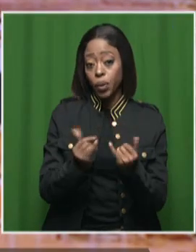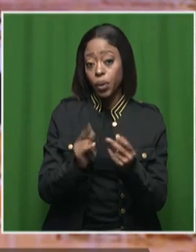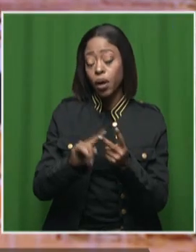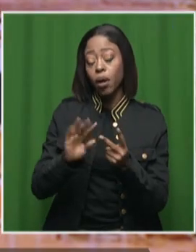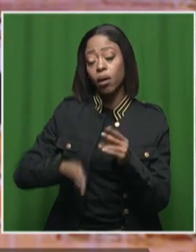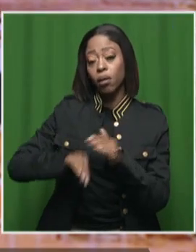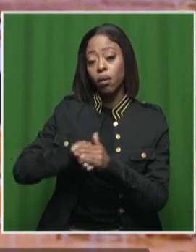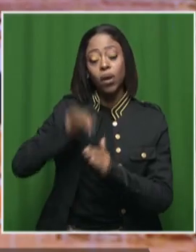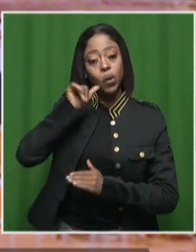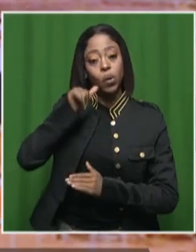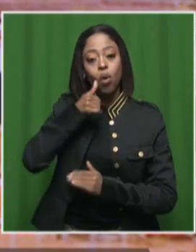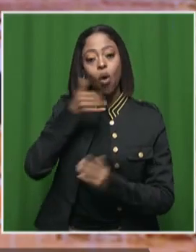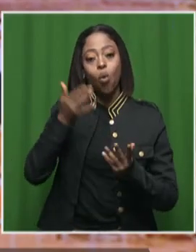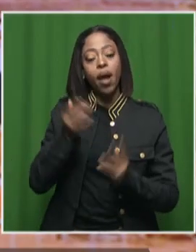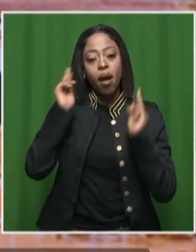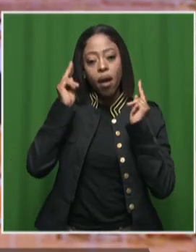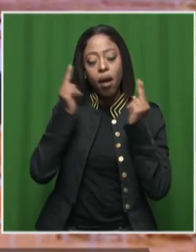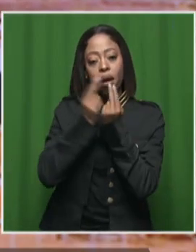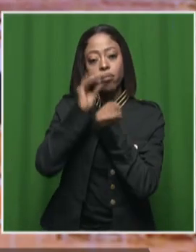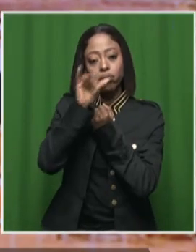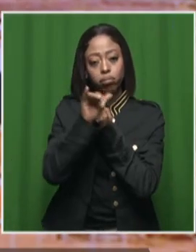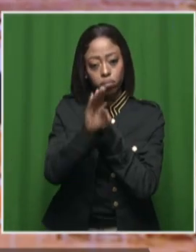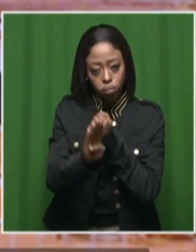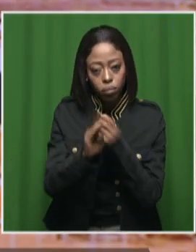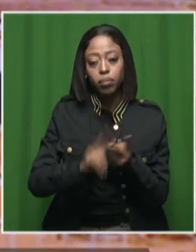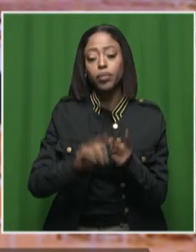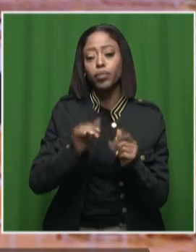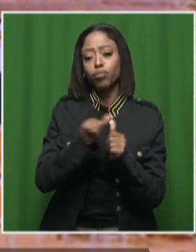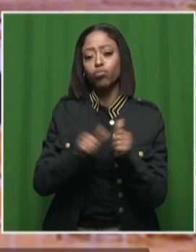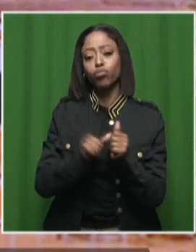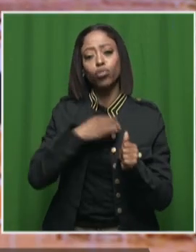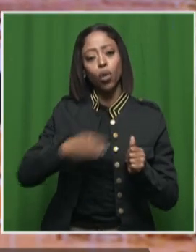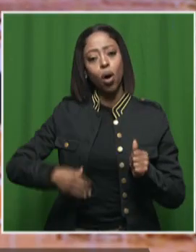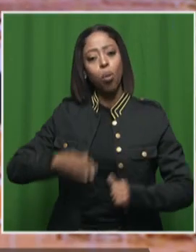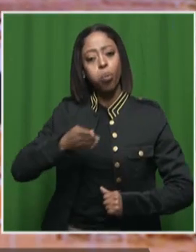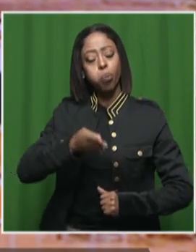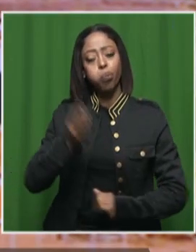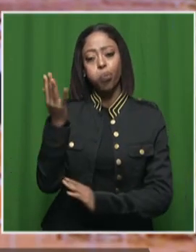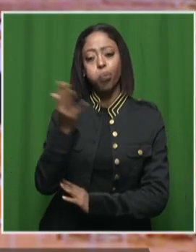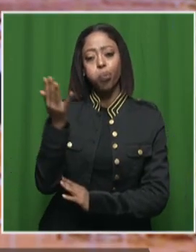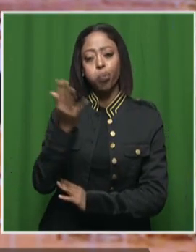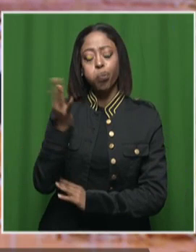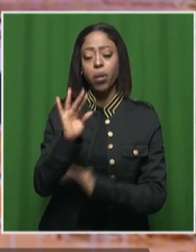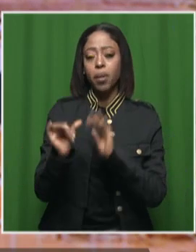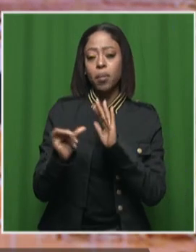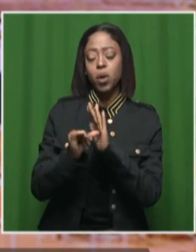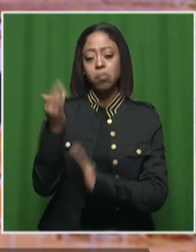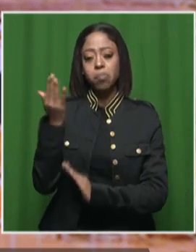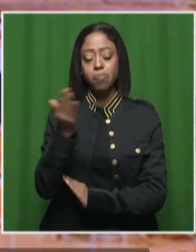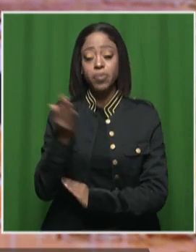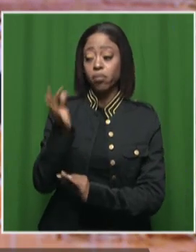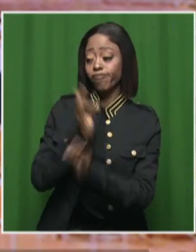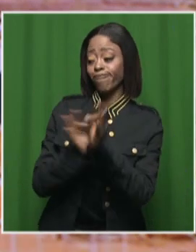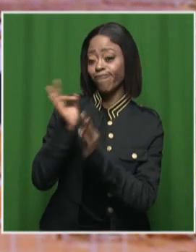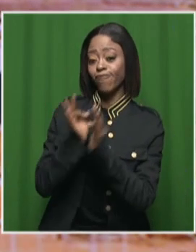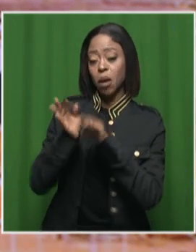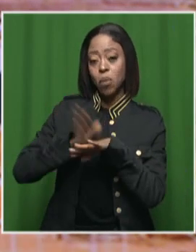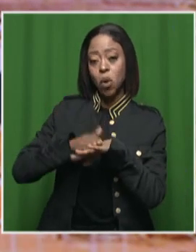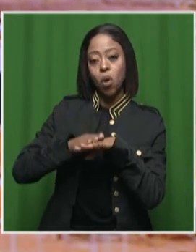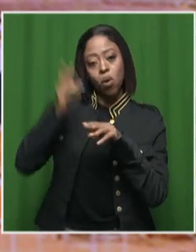of Johannesburg, and the Deputy President Paul Mashatile is expected to deliver the keynote address. To tell us more about this, we're joined